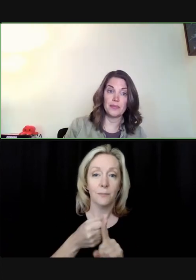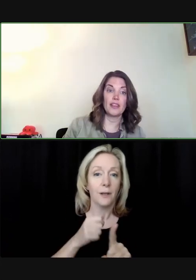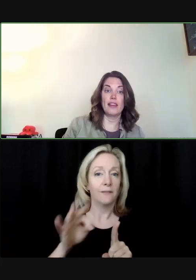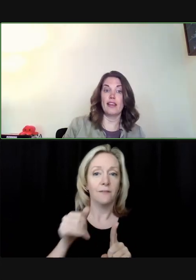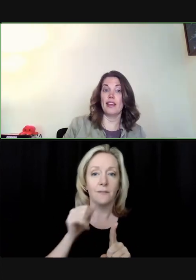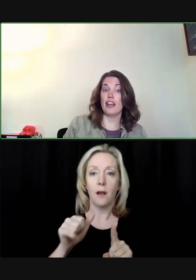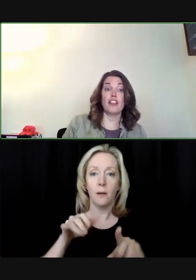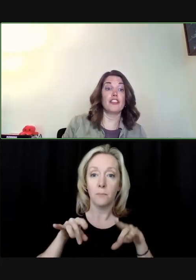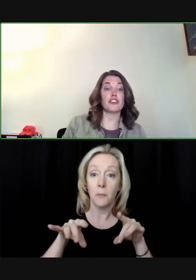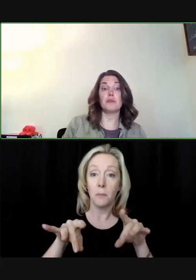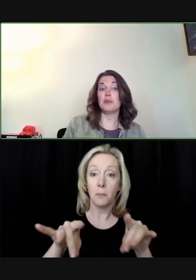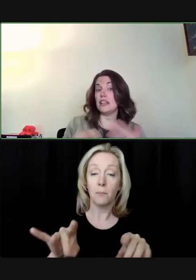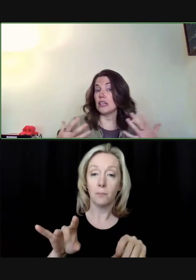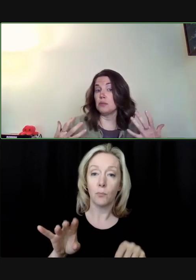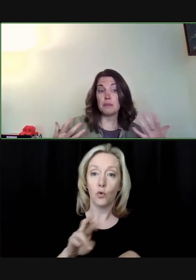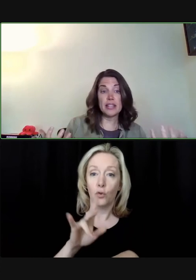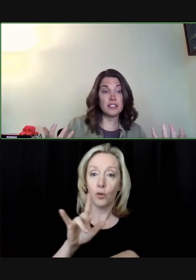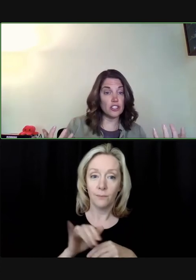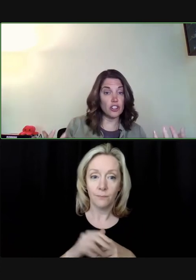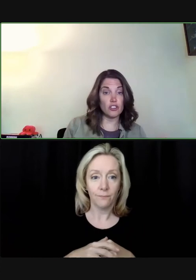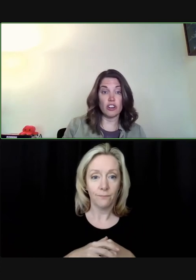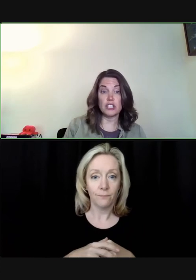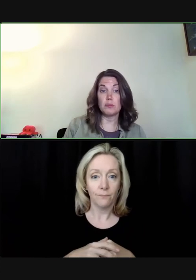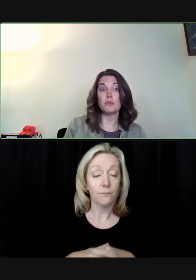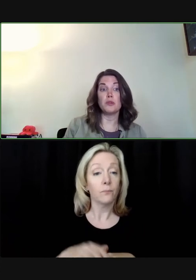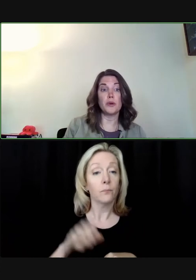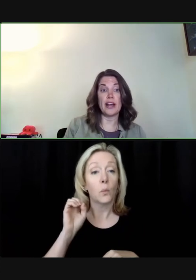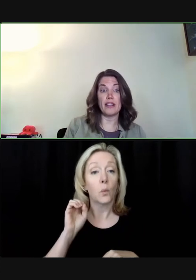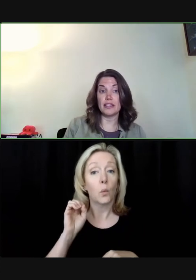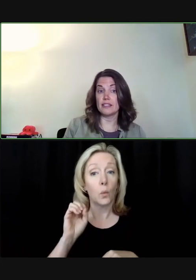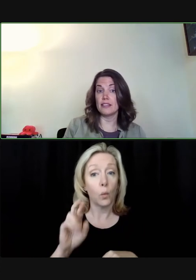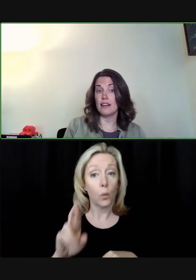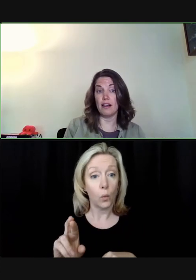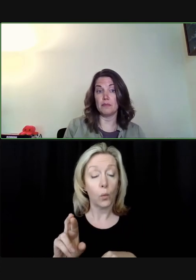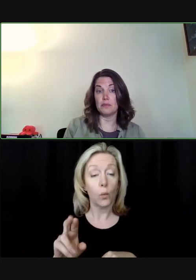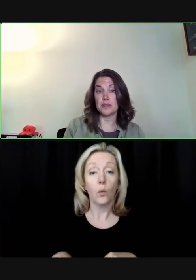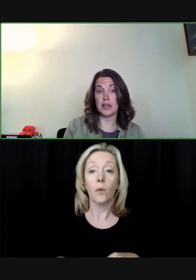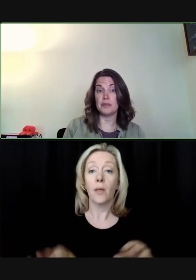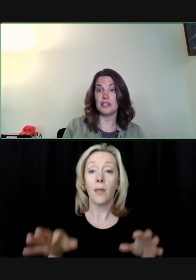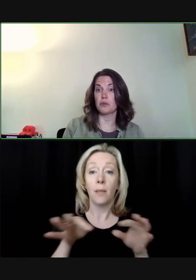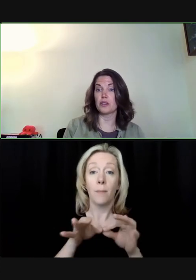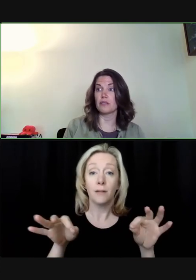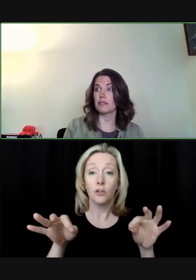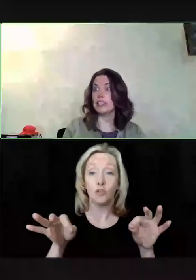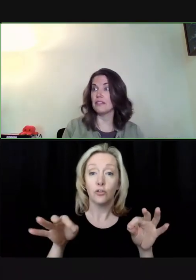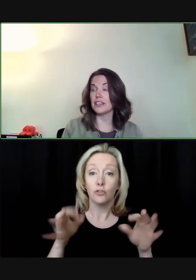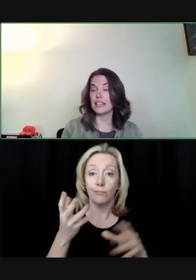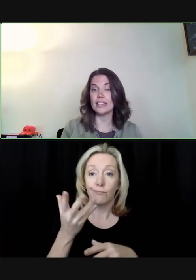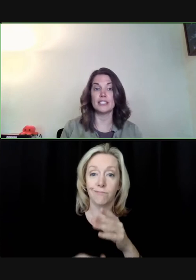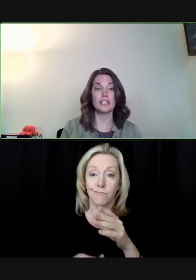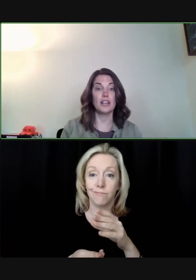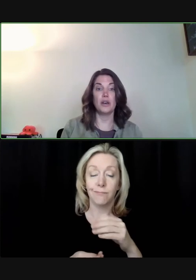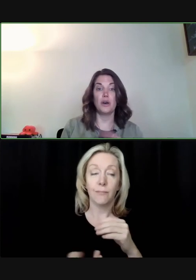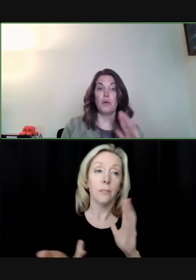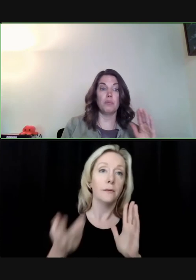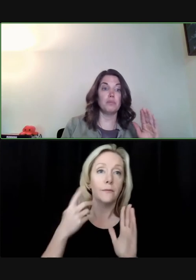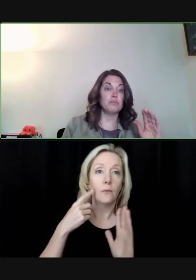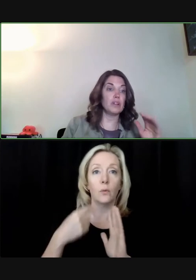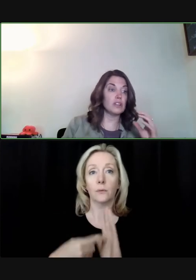impacted. There can be an incomplete message across multiple modalities. Sometimes if we're giving